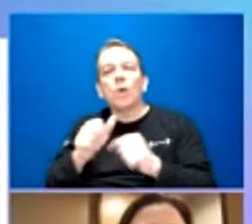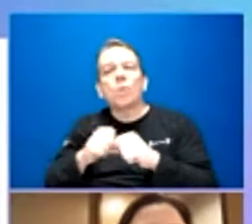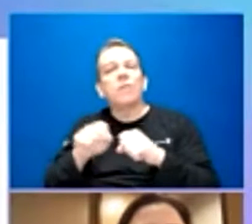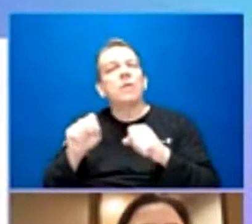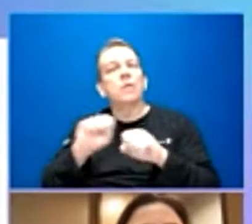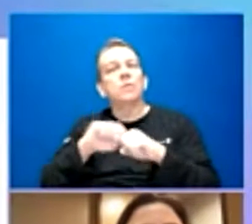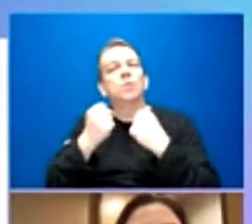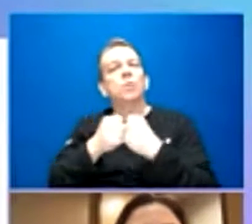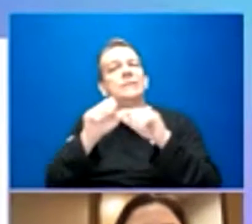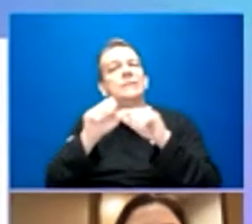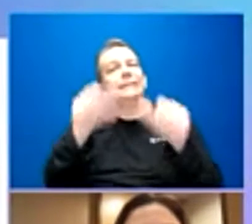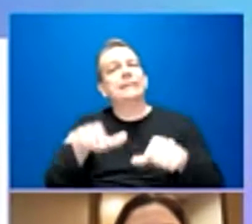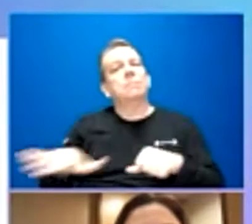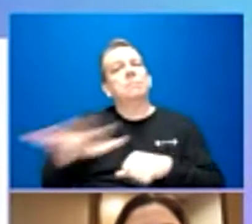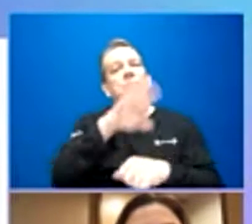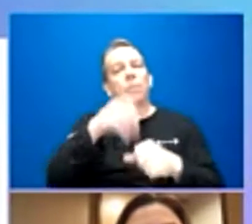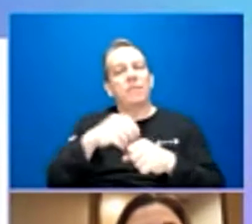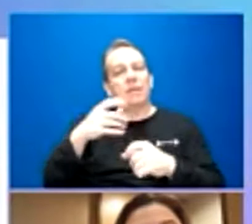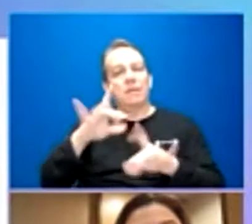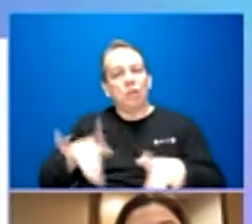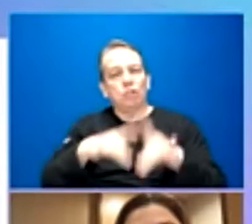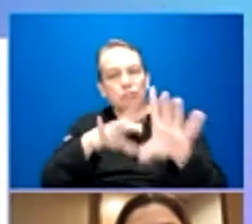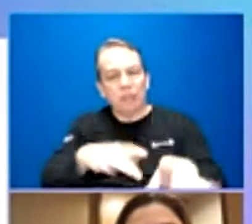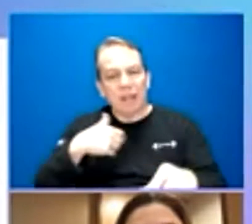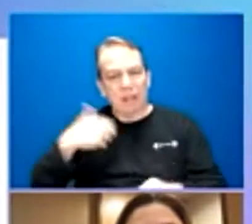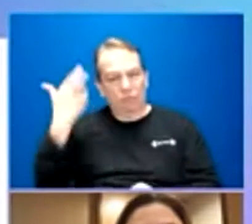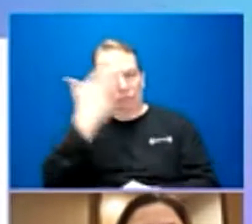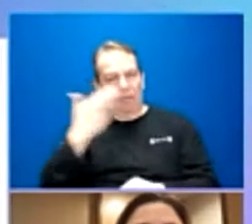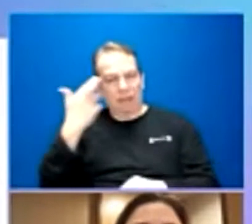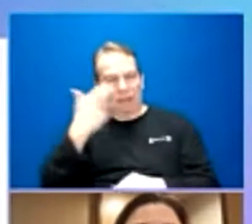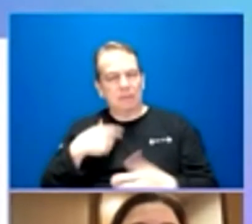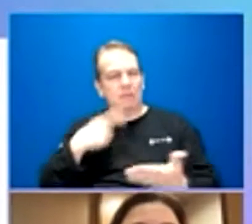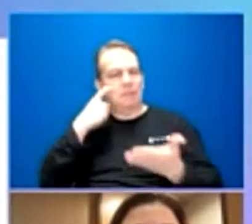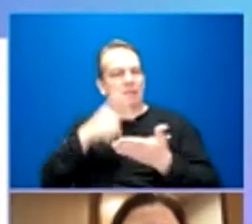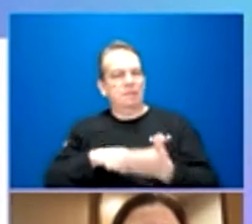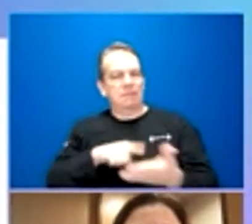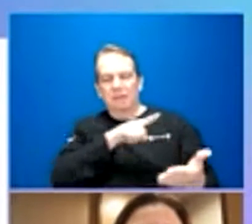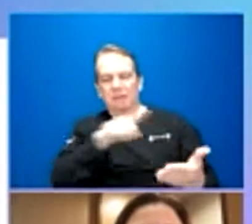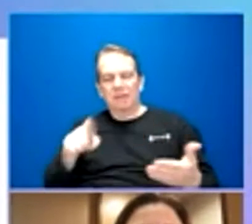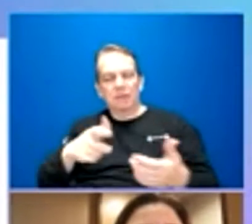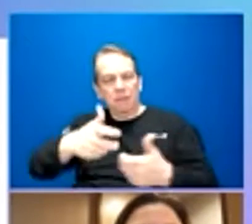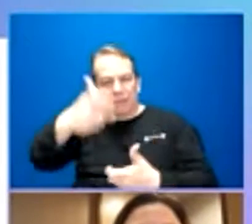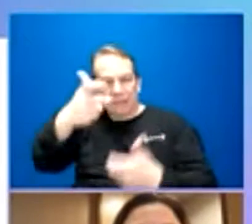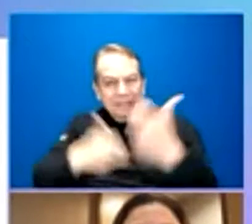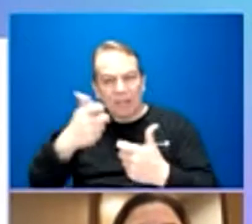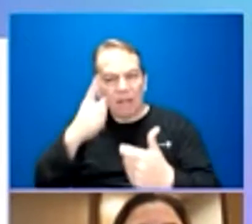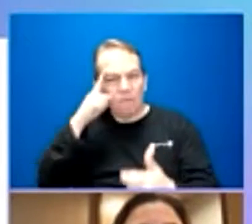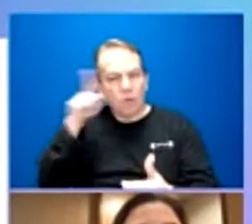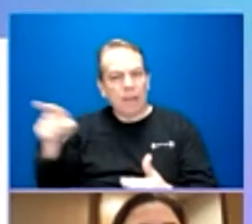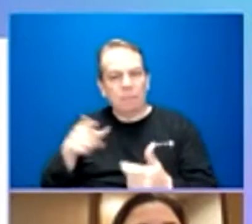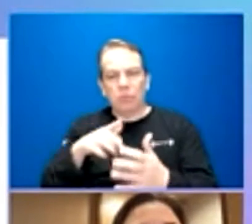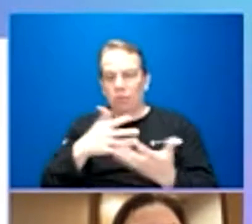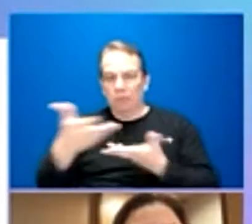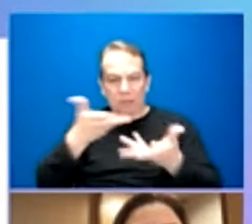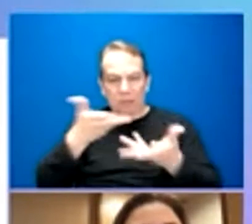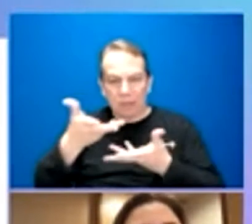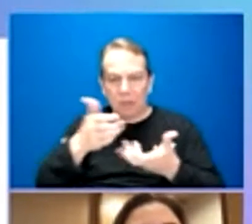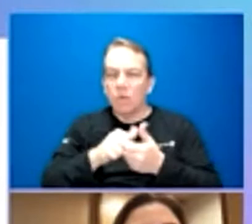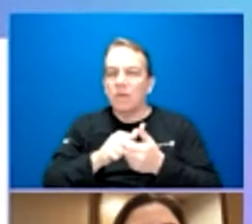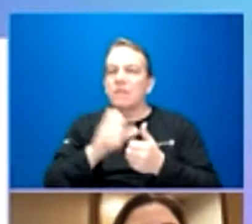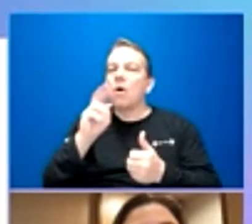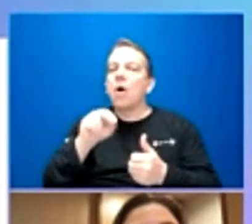in Australia. And what I really noticed or observed was that it was very difficult for him to interact with online